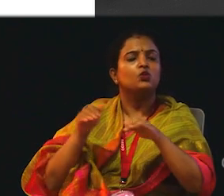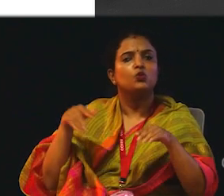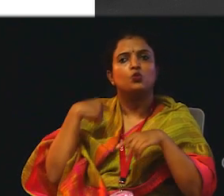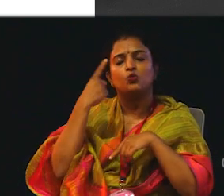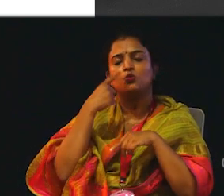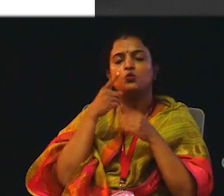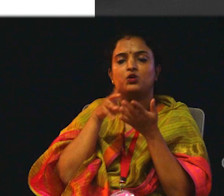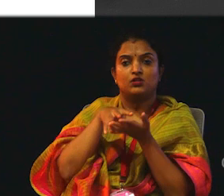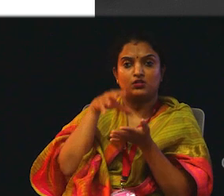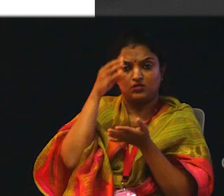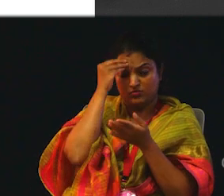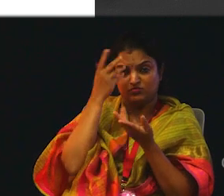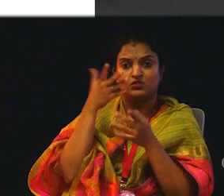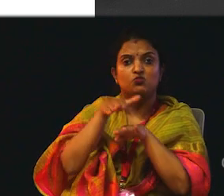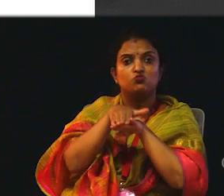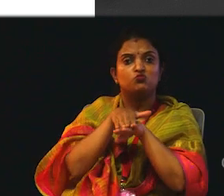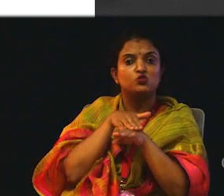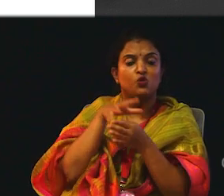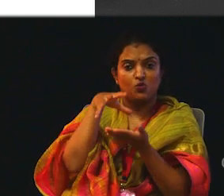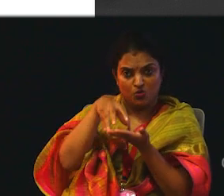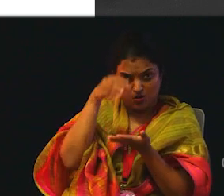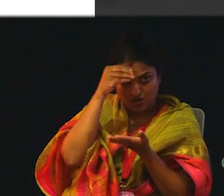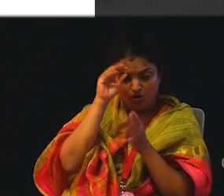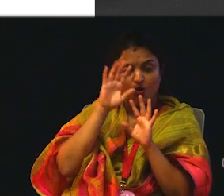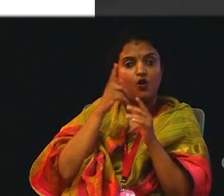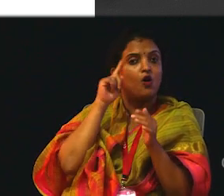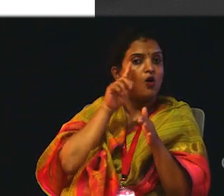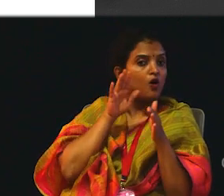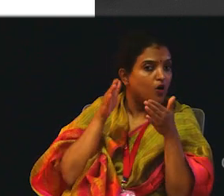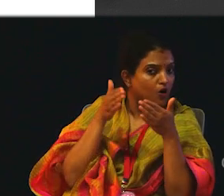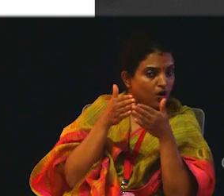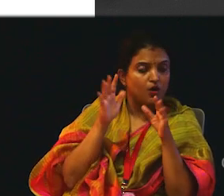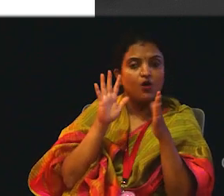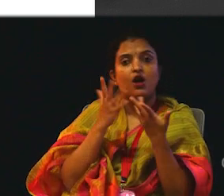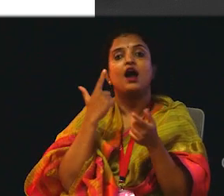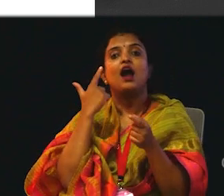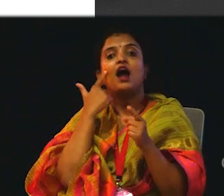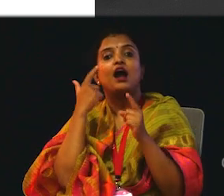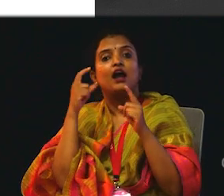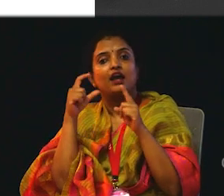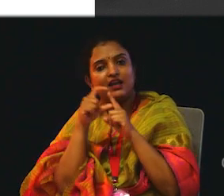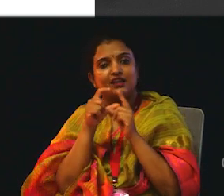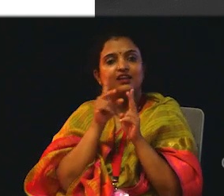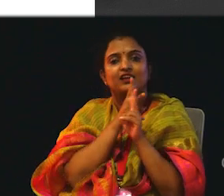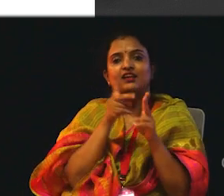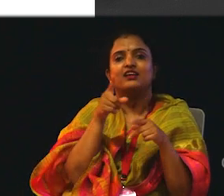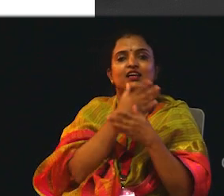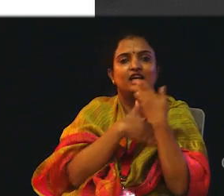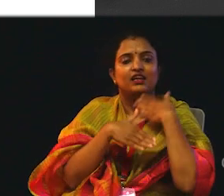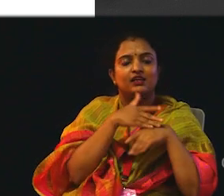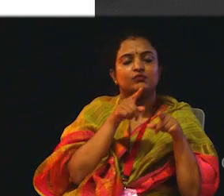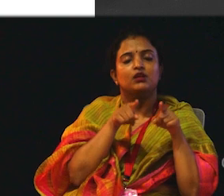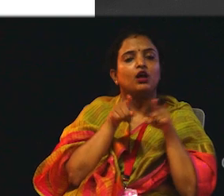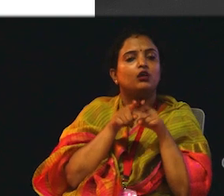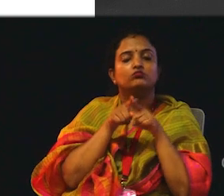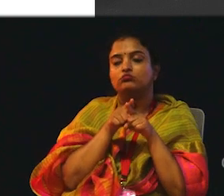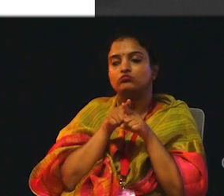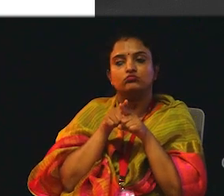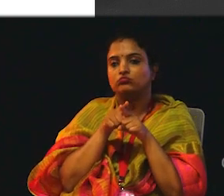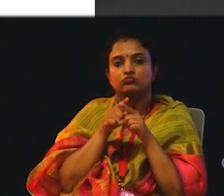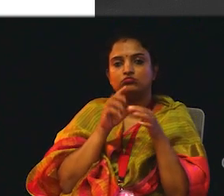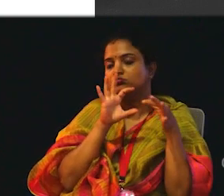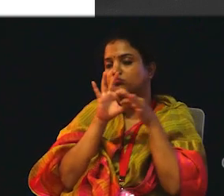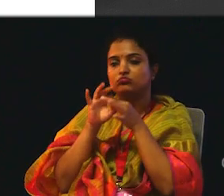learning disabilities, autism, or intellectual delays were considered to be incapable of learning